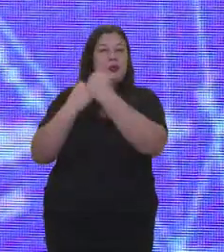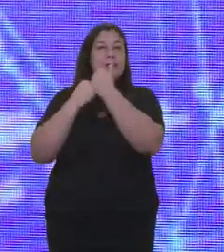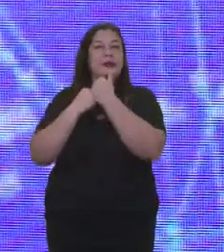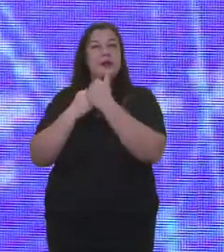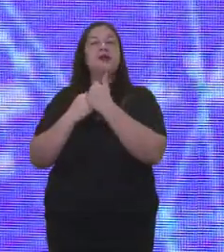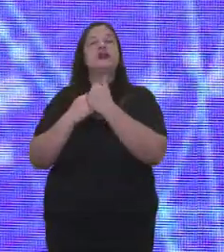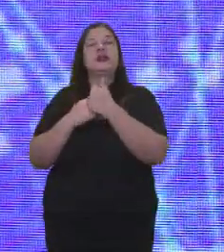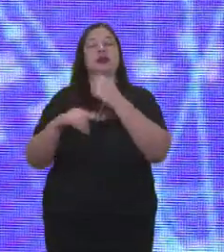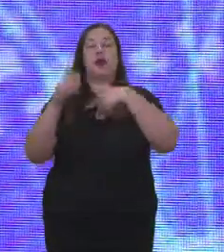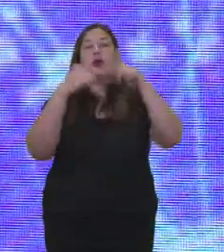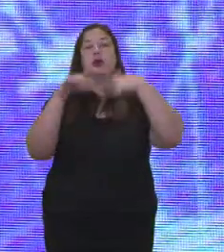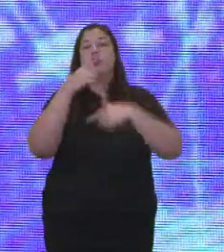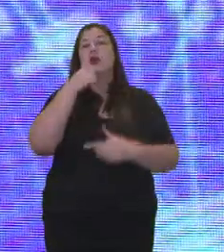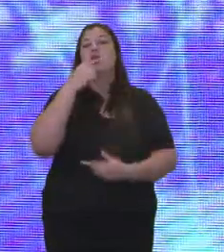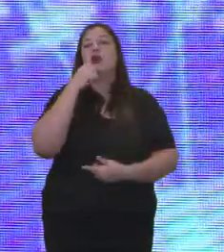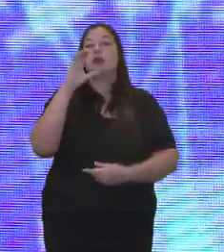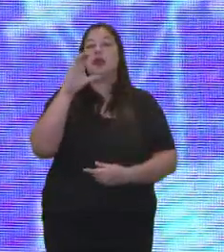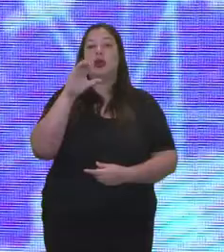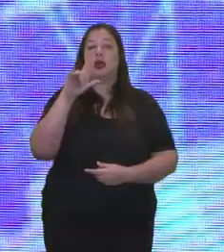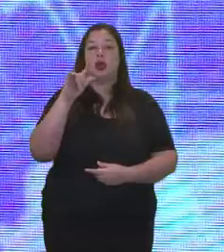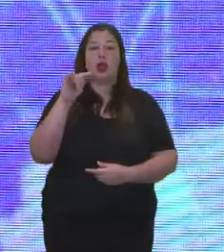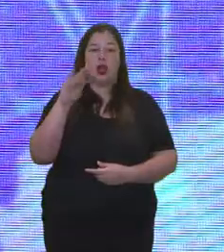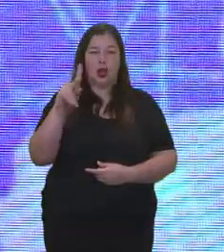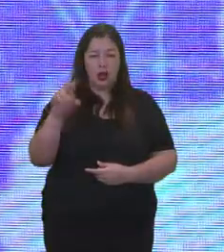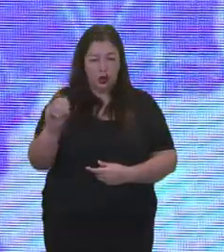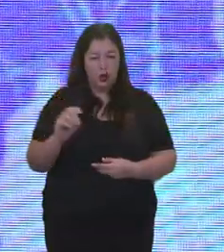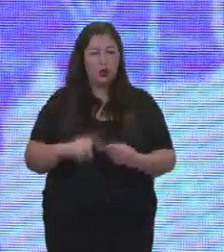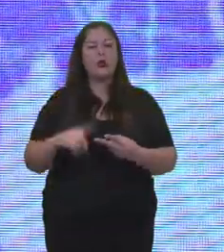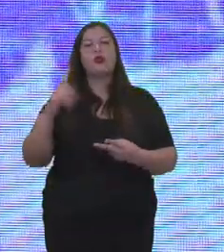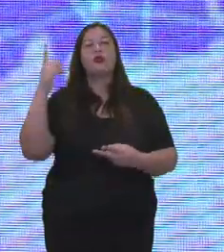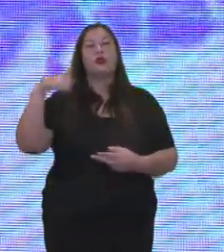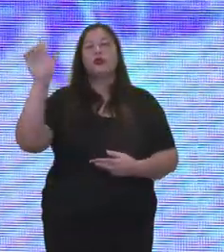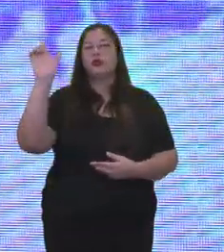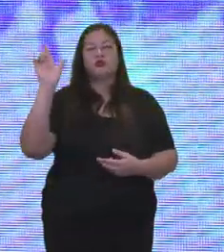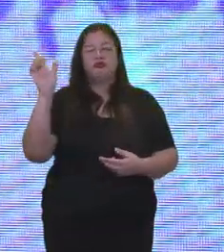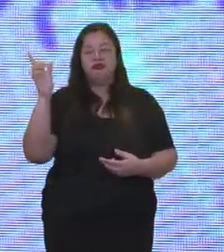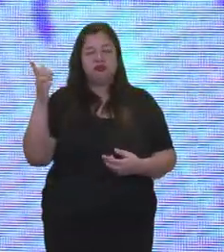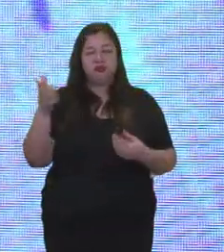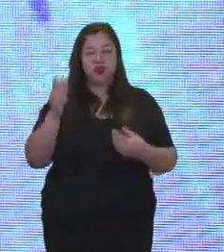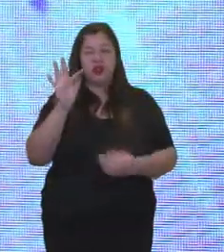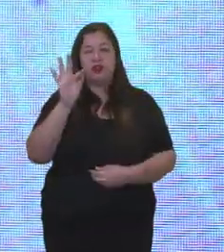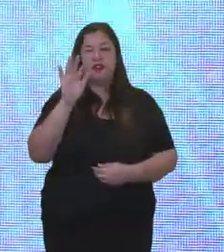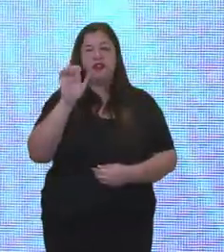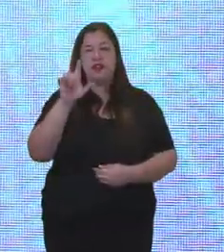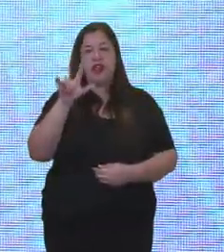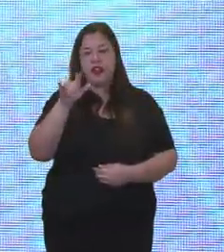as president of the board at the UNICEF, and some people who are present here remember that.